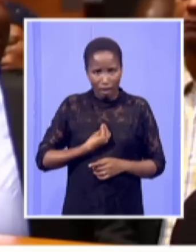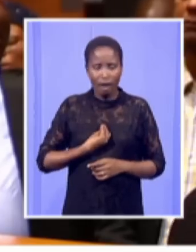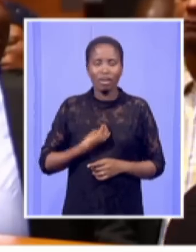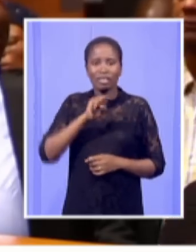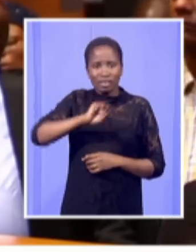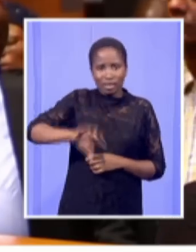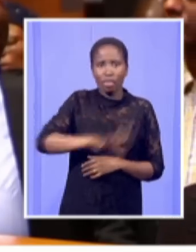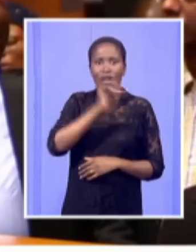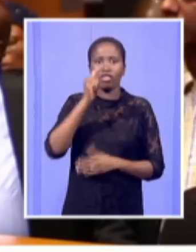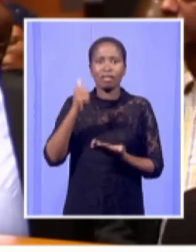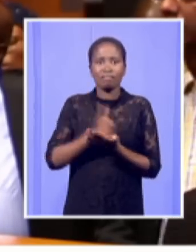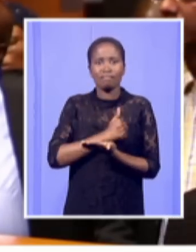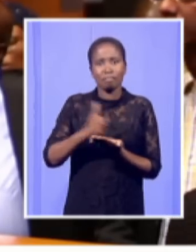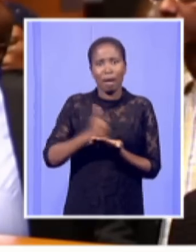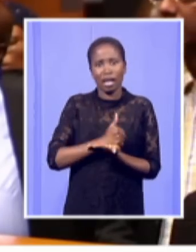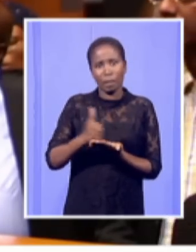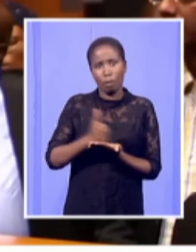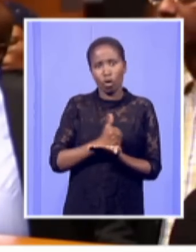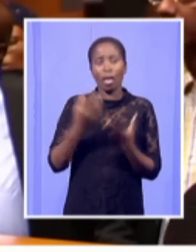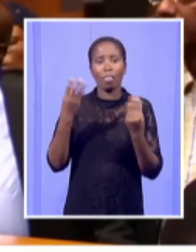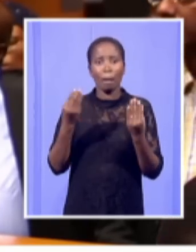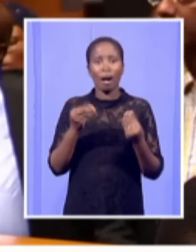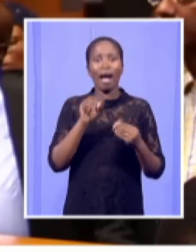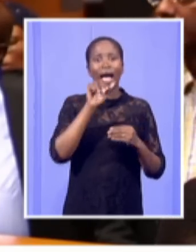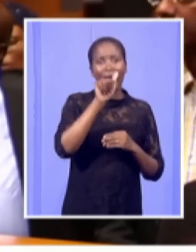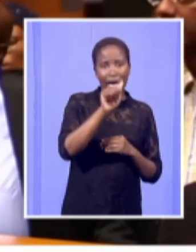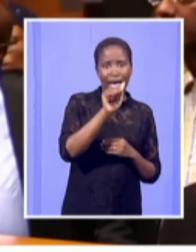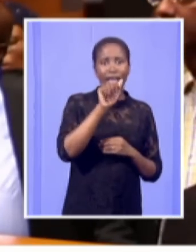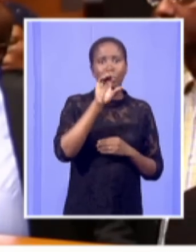following details: passport number